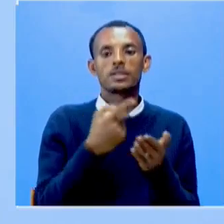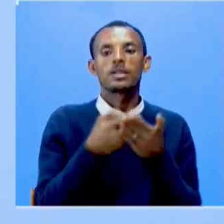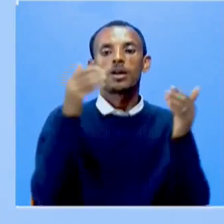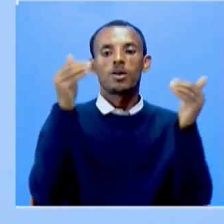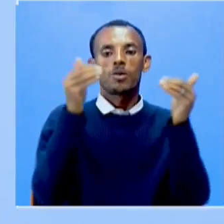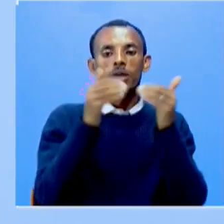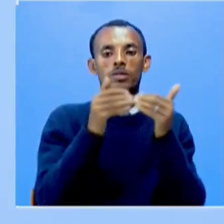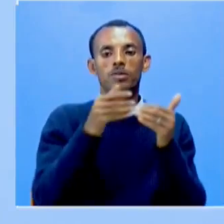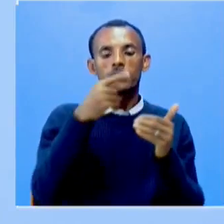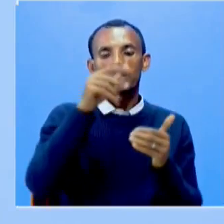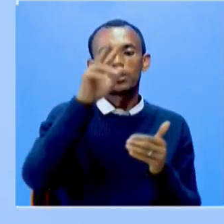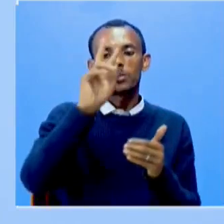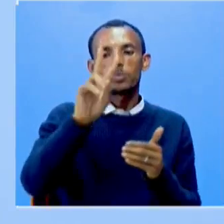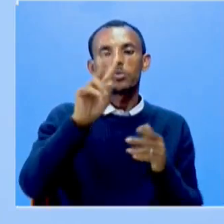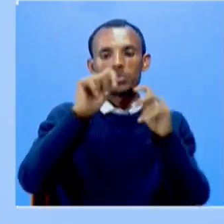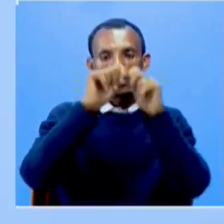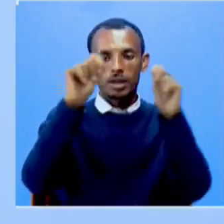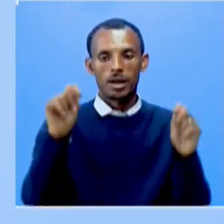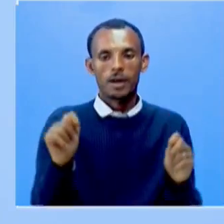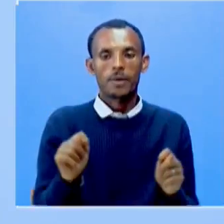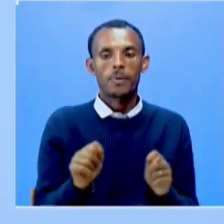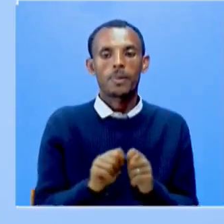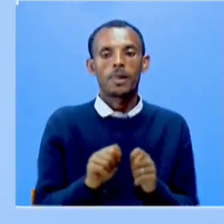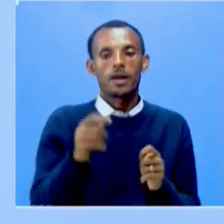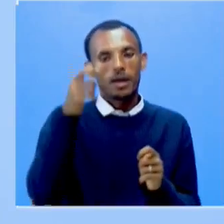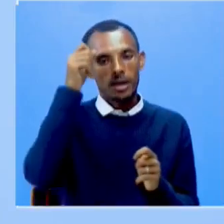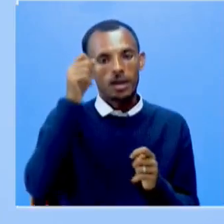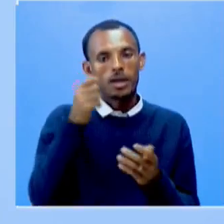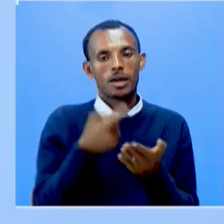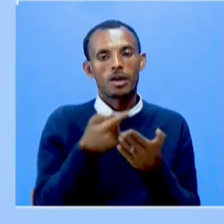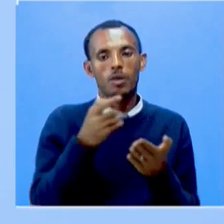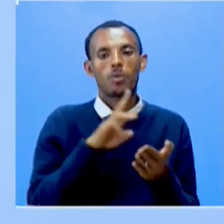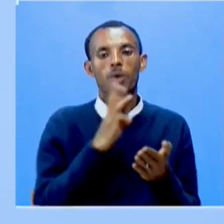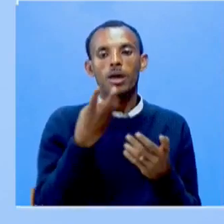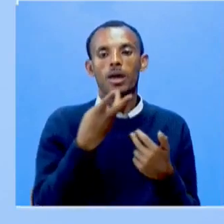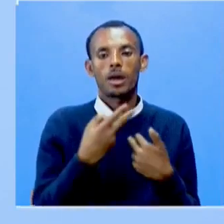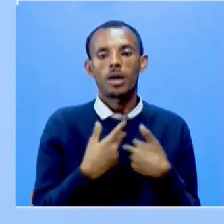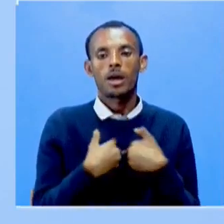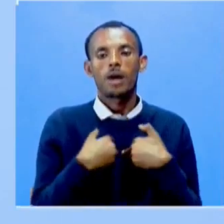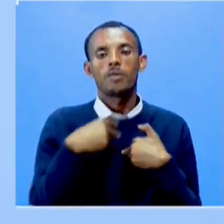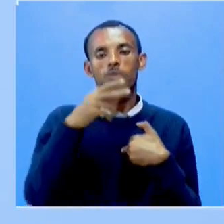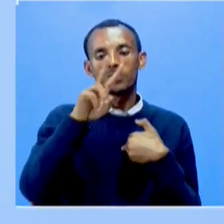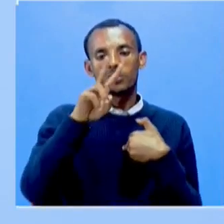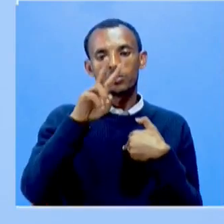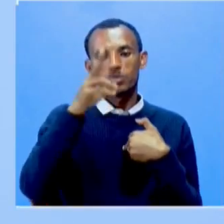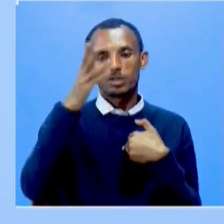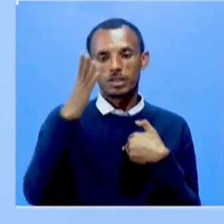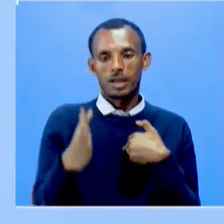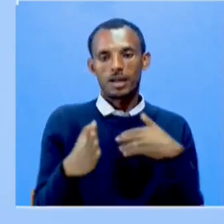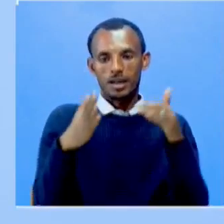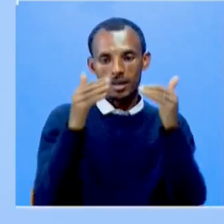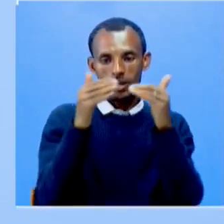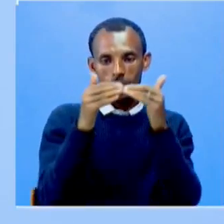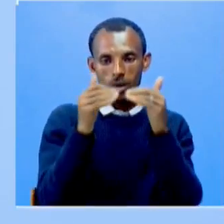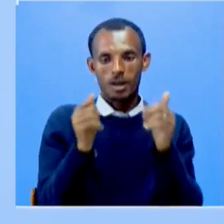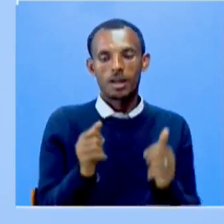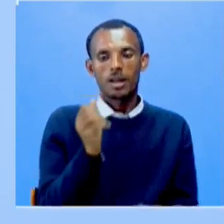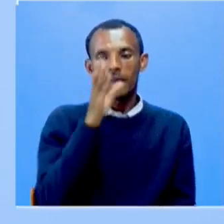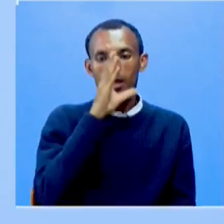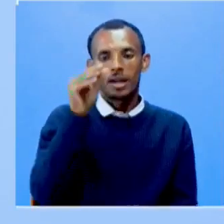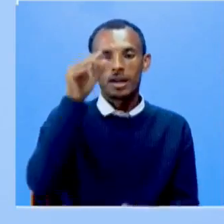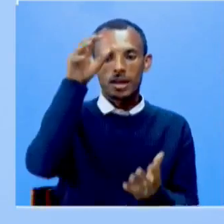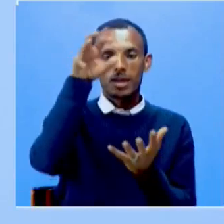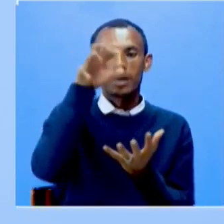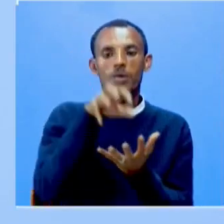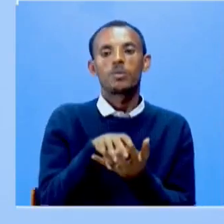of these two triangles. Here we have two corresponding sides congruent, and the included angle for